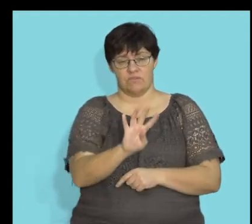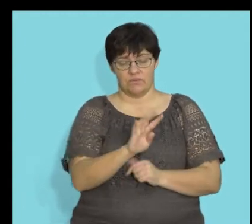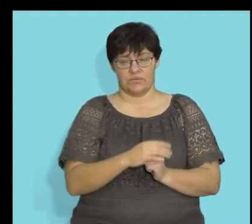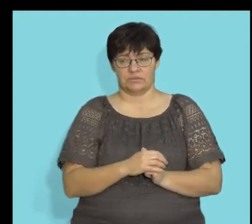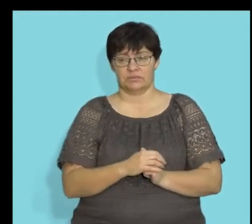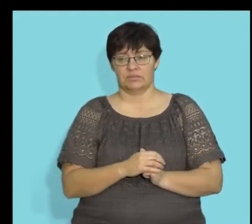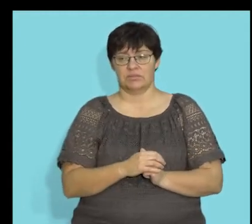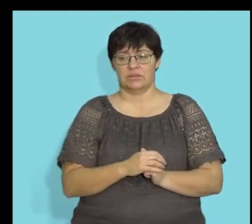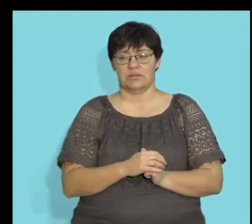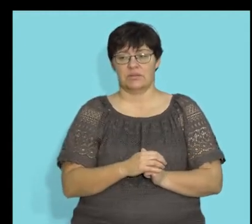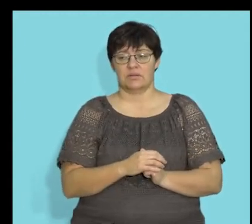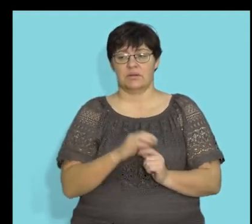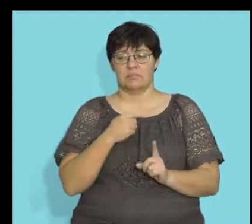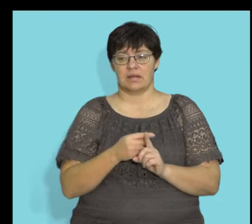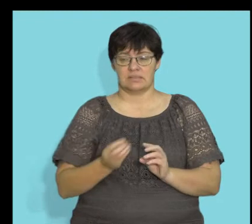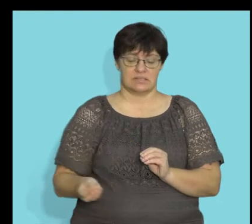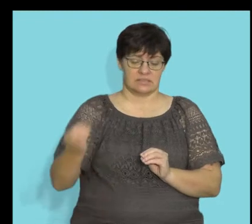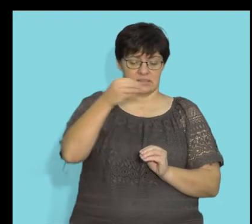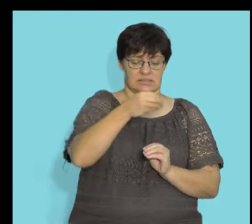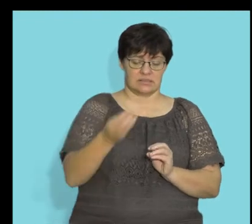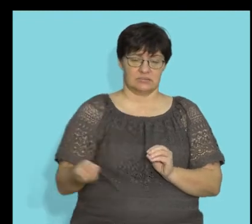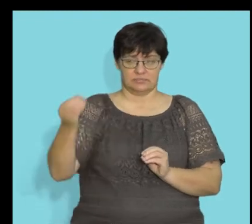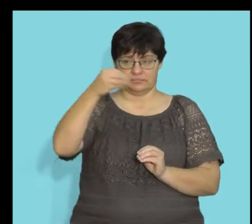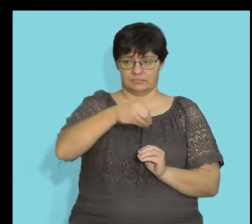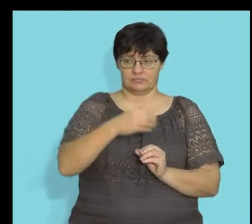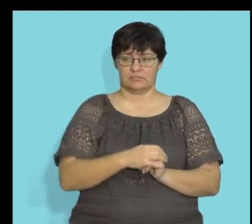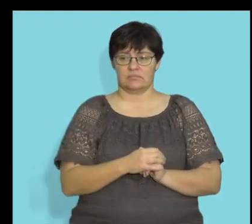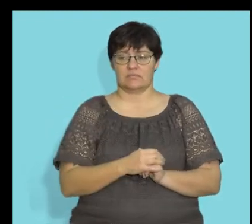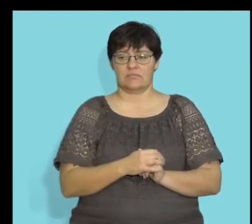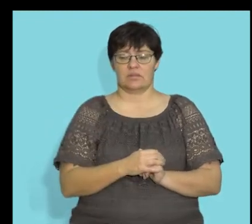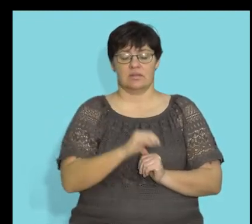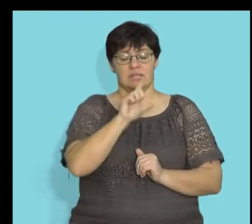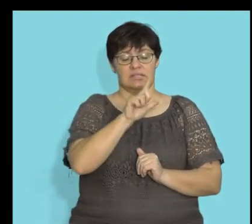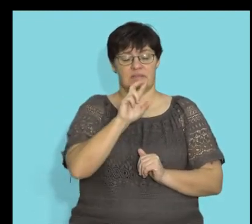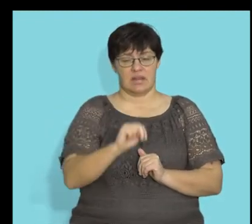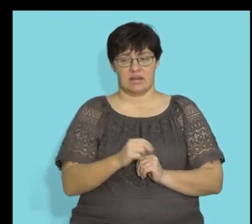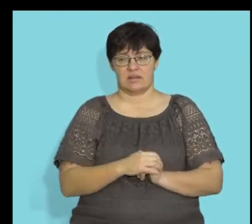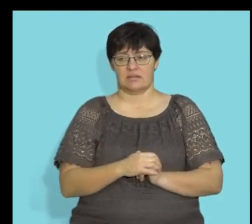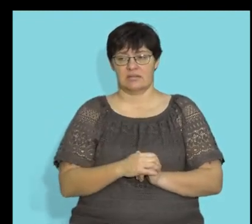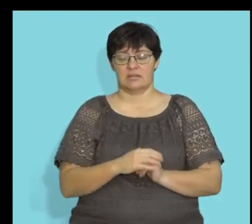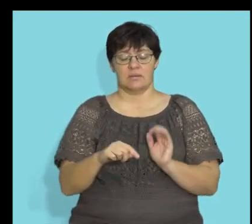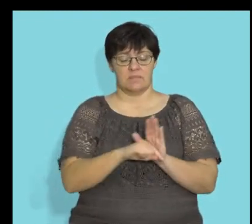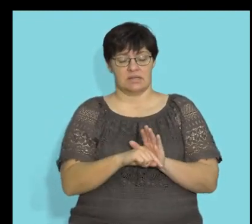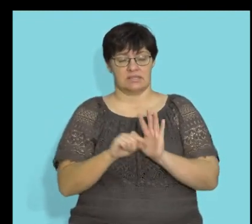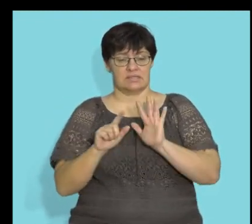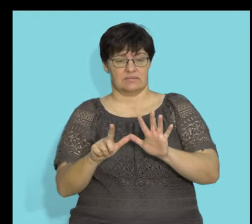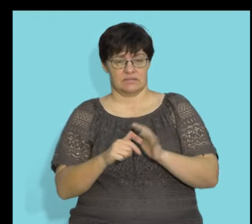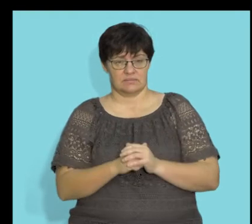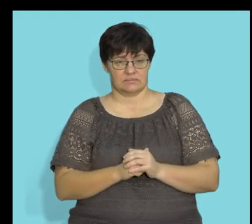4 plus, please remember to distribute this 7 into this bracket, 7n